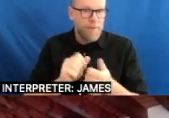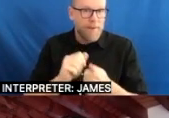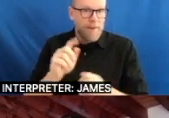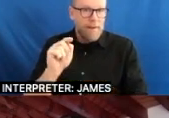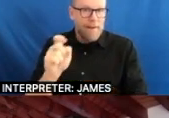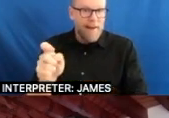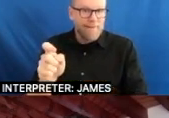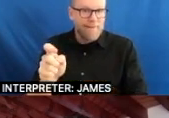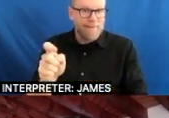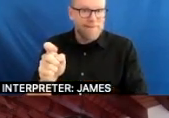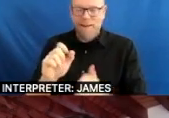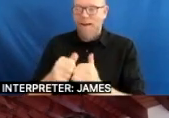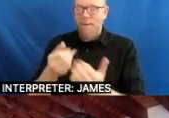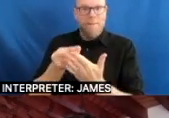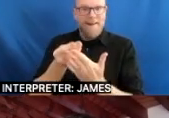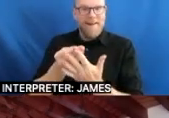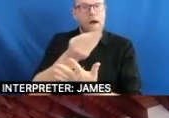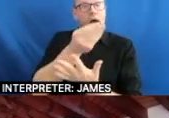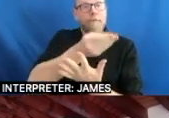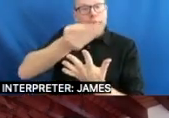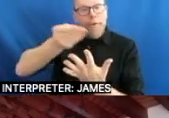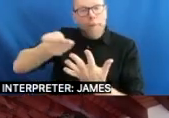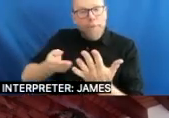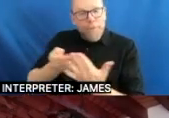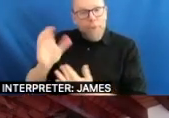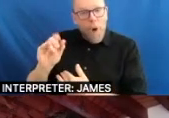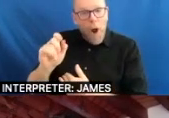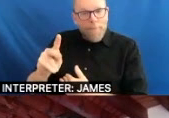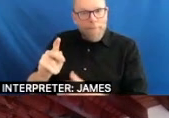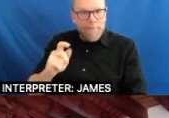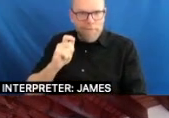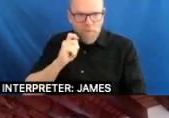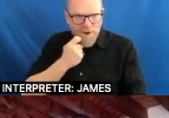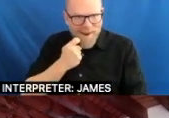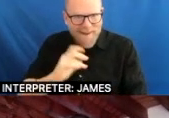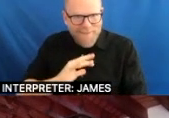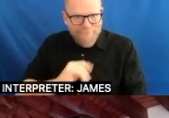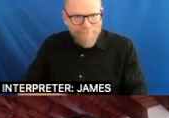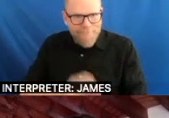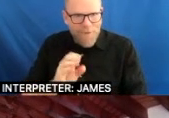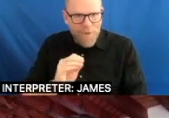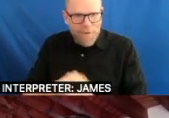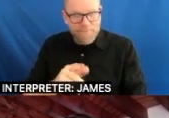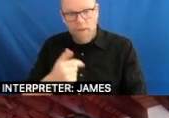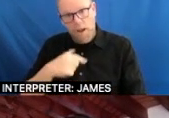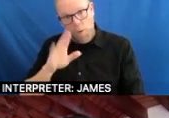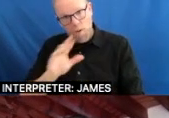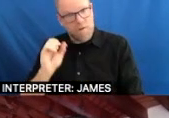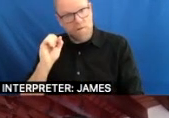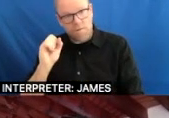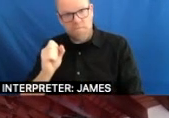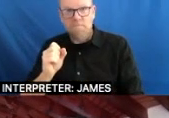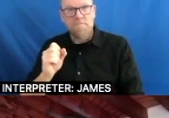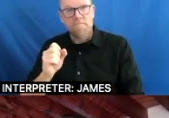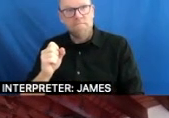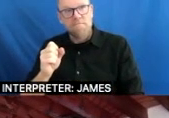flows through a cooperative. It's actually pretty rad. So, I'm just gonna throw down